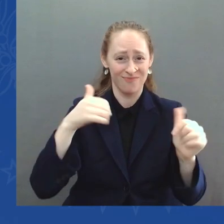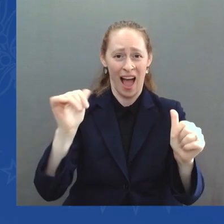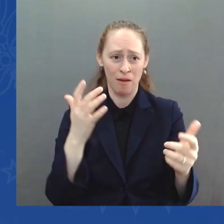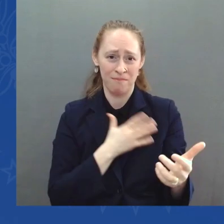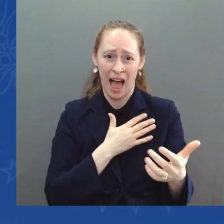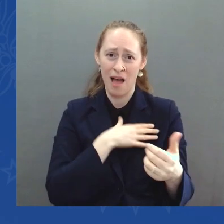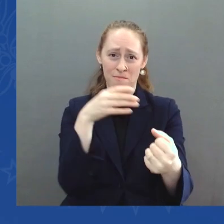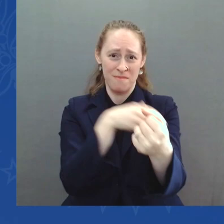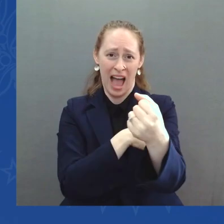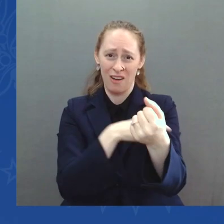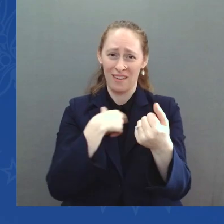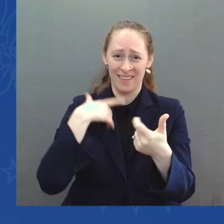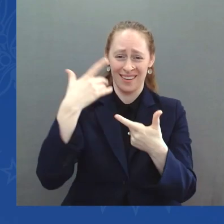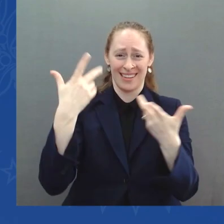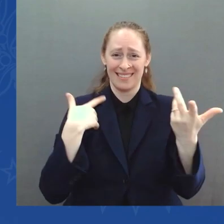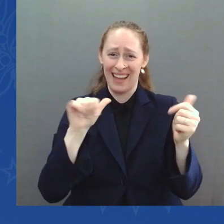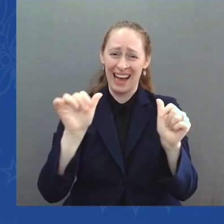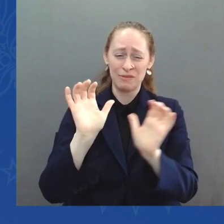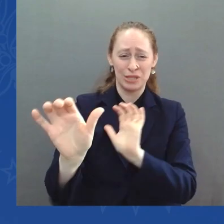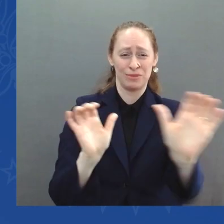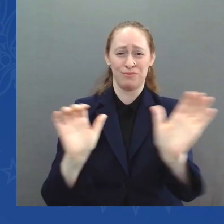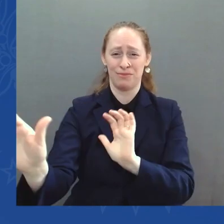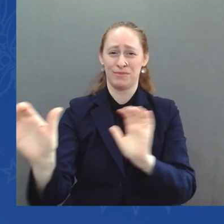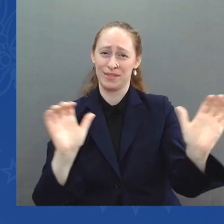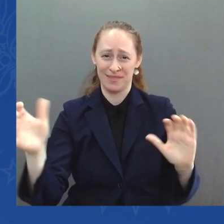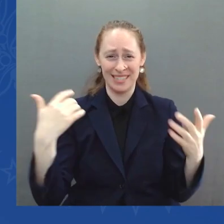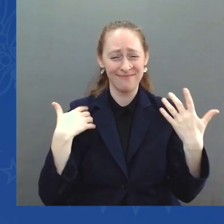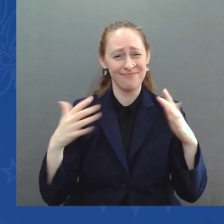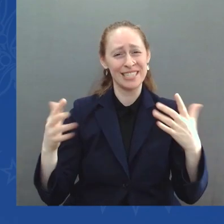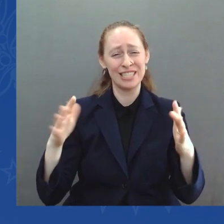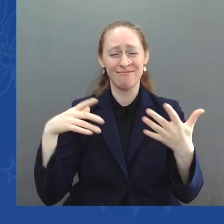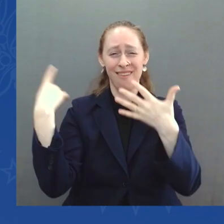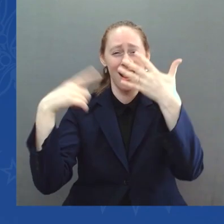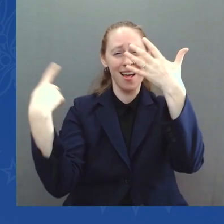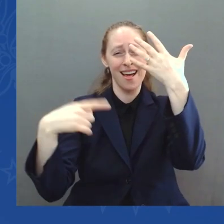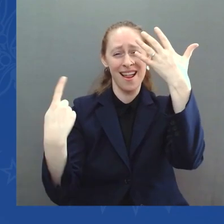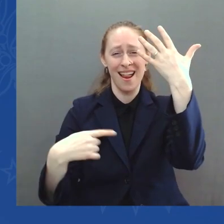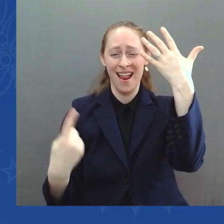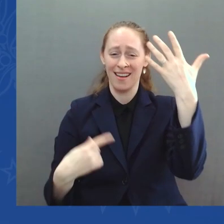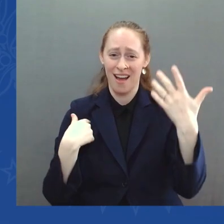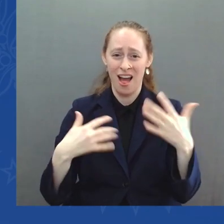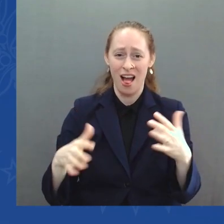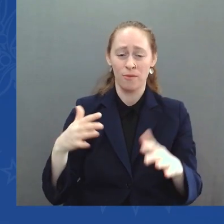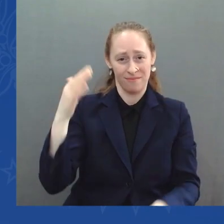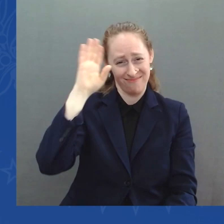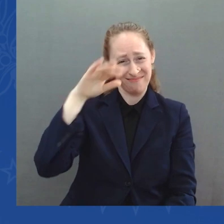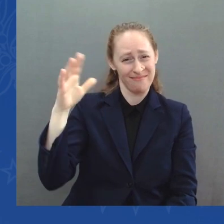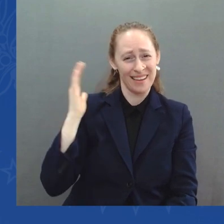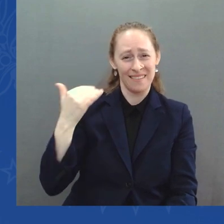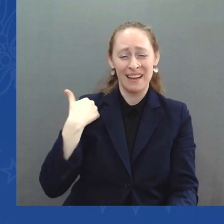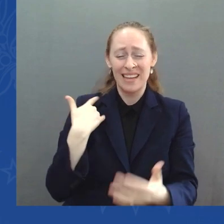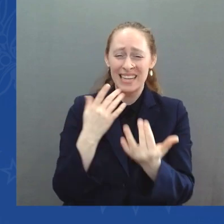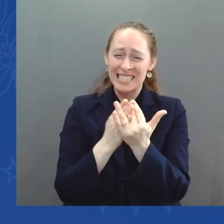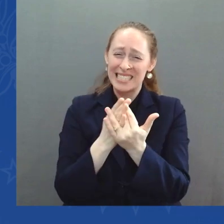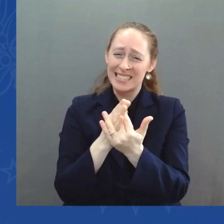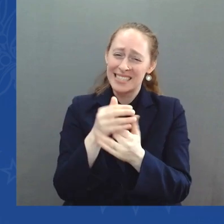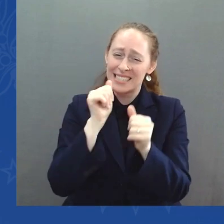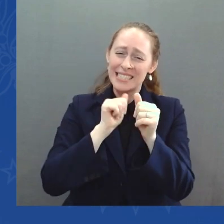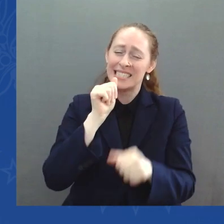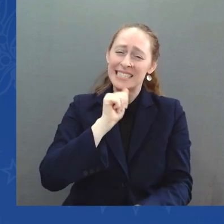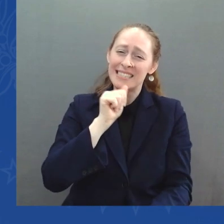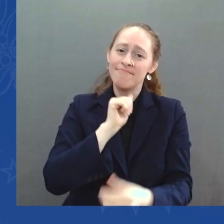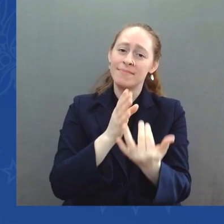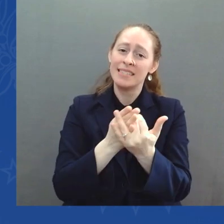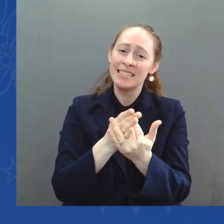turned an unthinkable pain into an extraordinary progress and purpose. Americans are back to living their lives again.